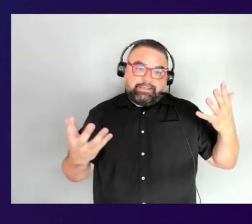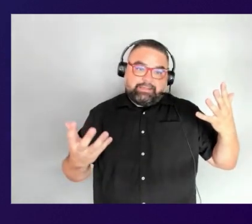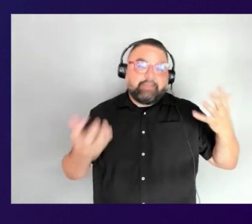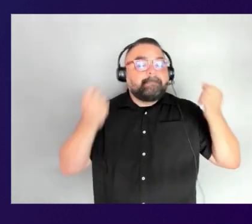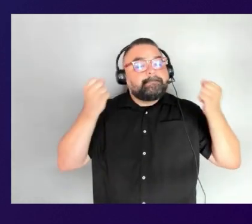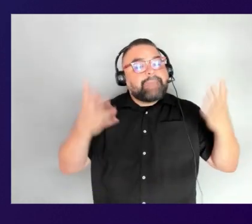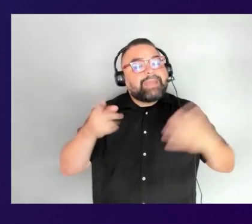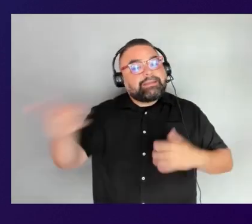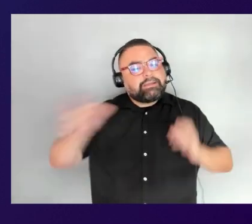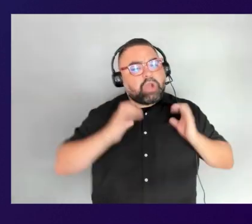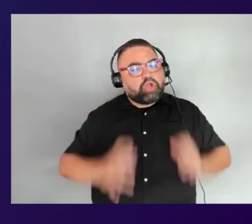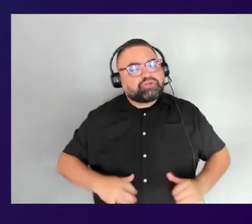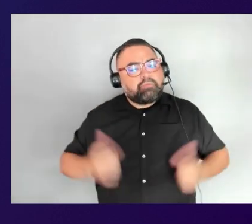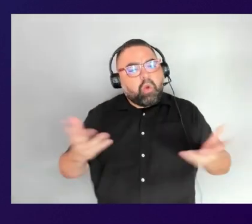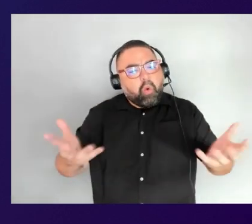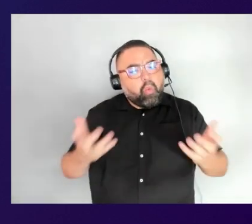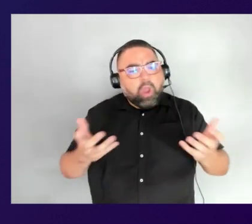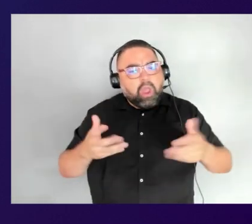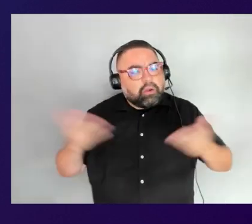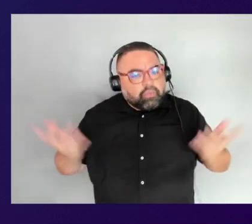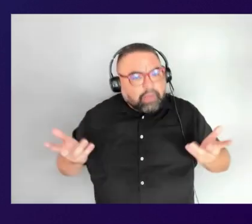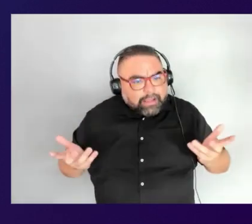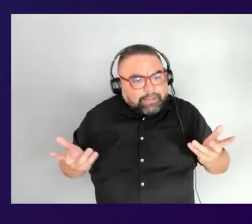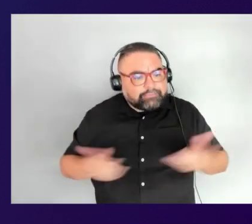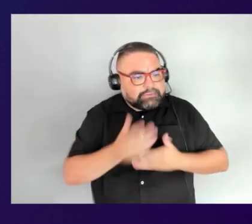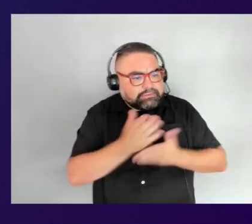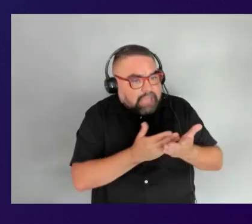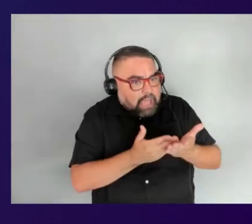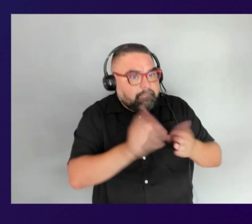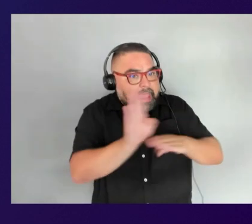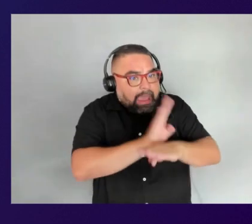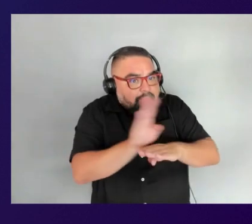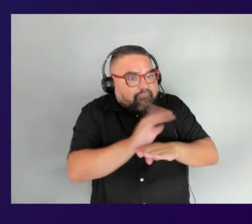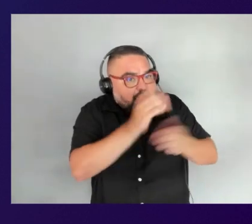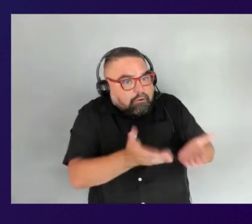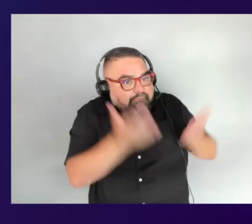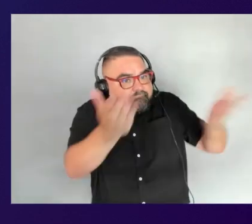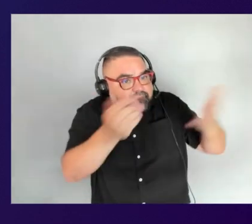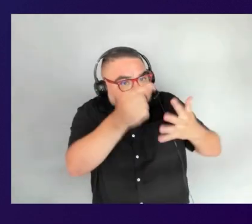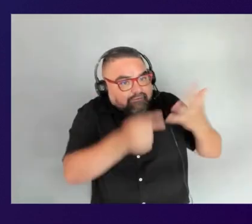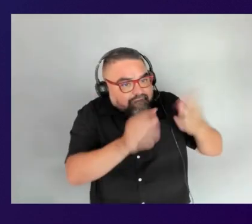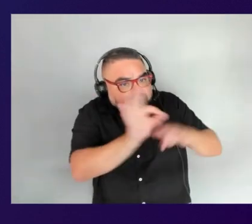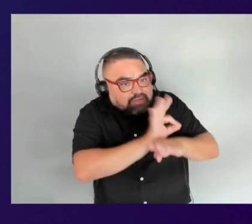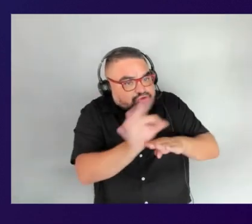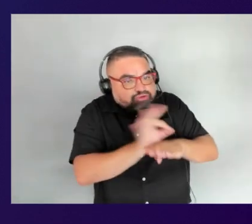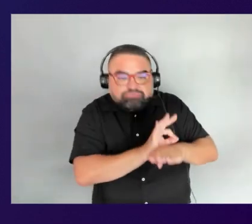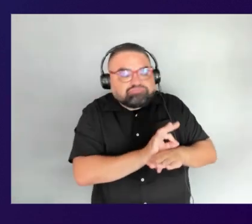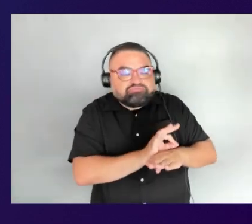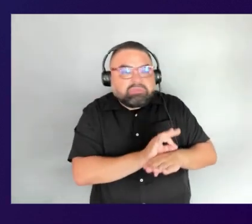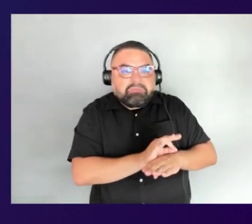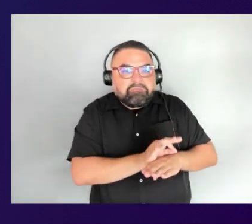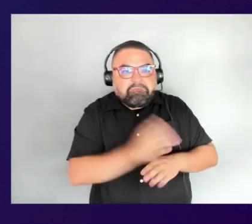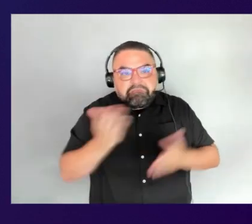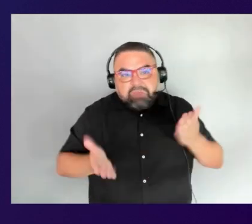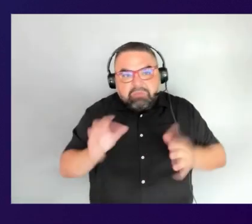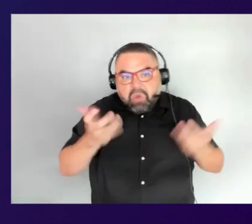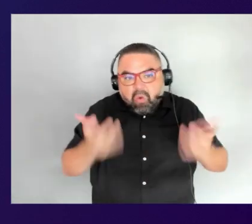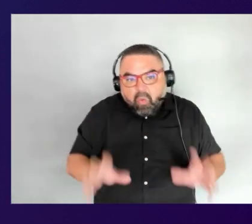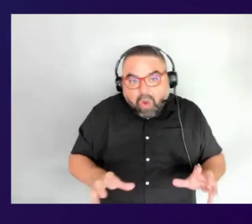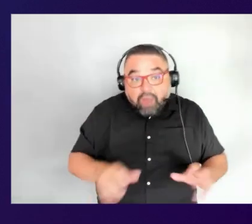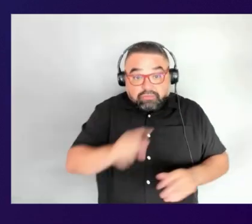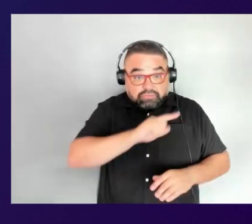looking for some of the enterprise features of commercial offerings. And in these cases, with Amazon FSx for